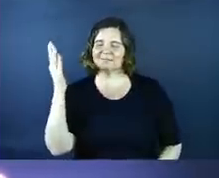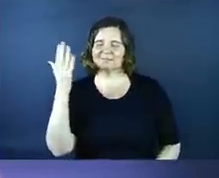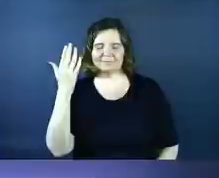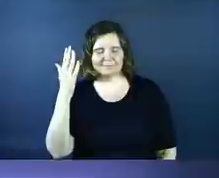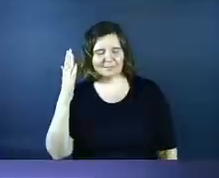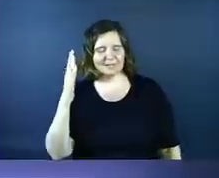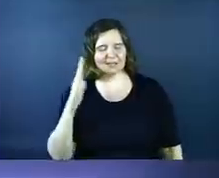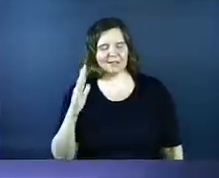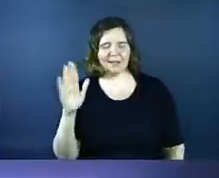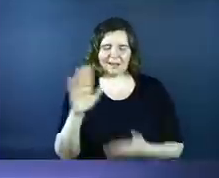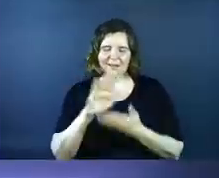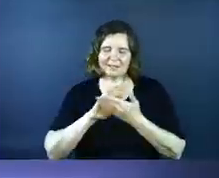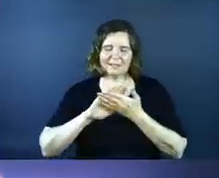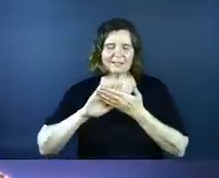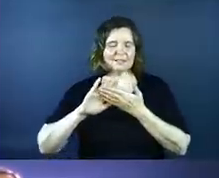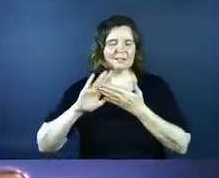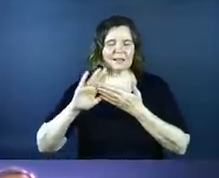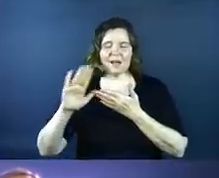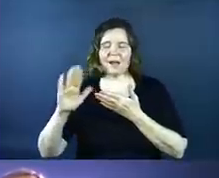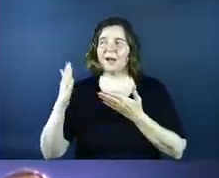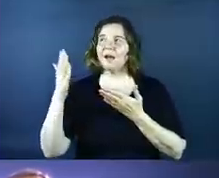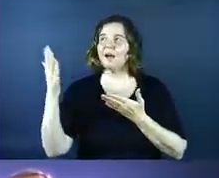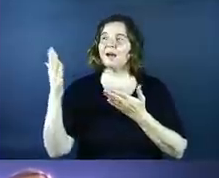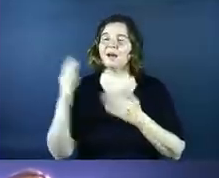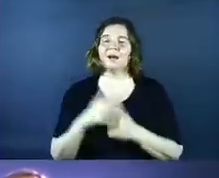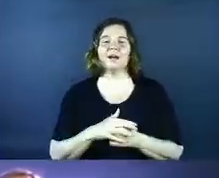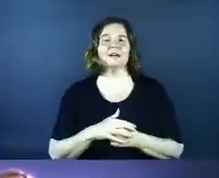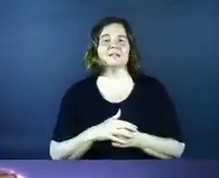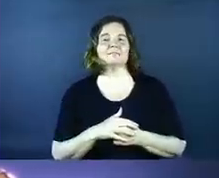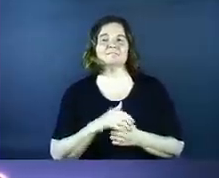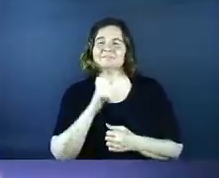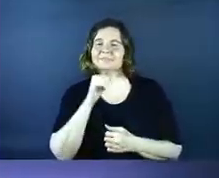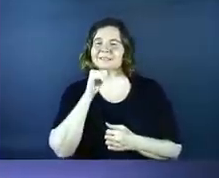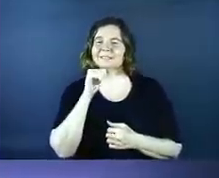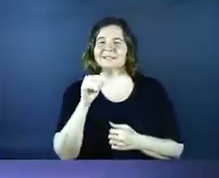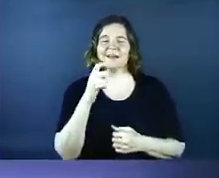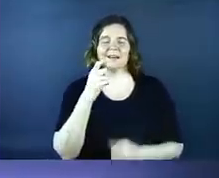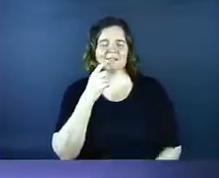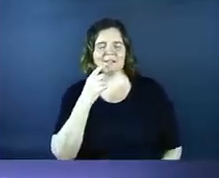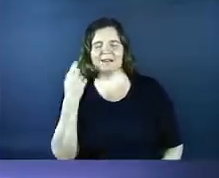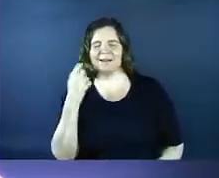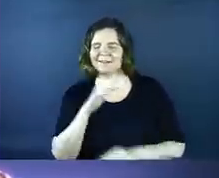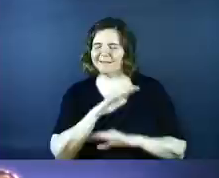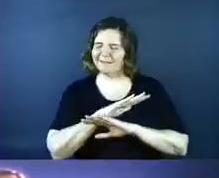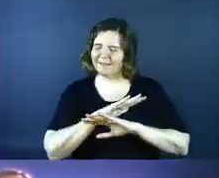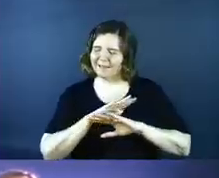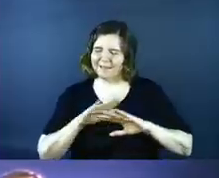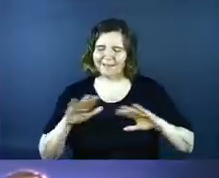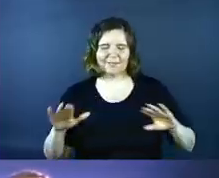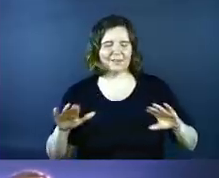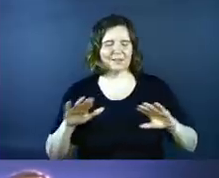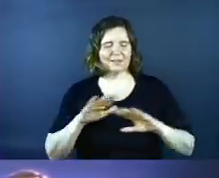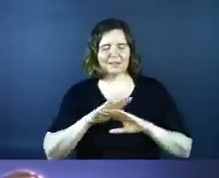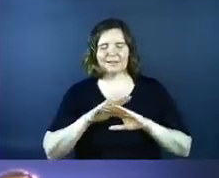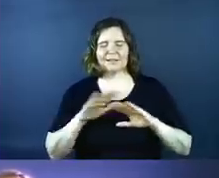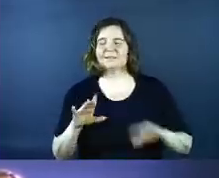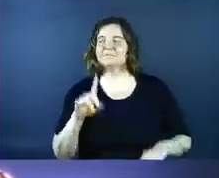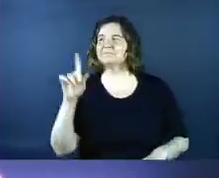patient. God is kind. He does not